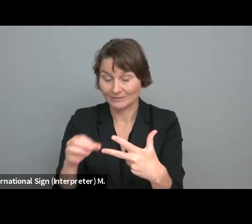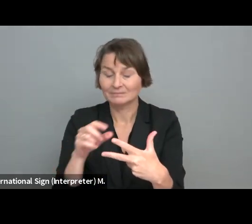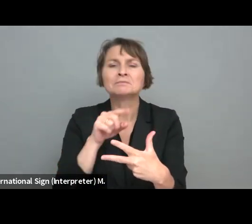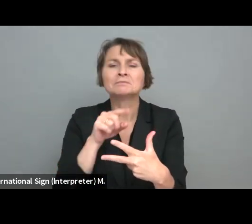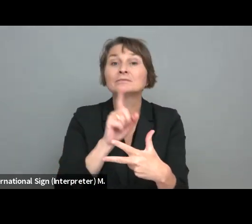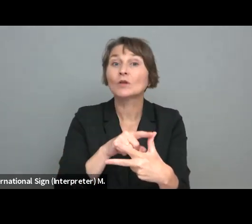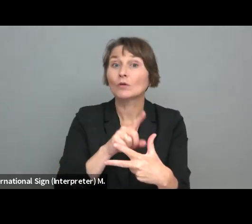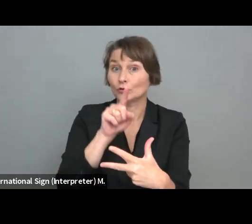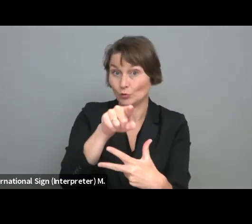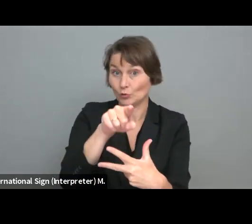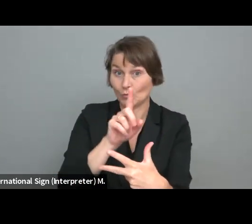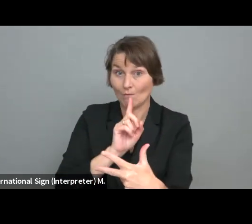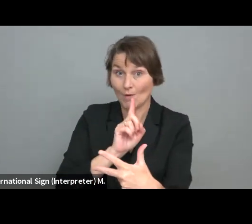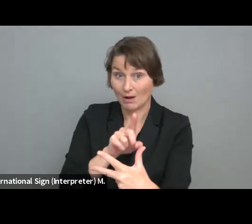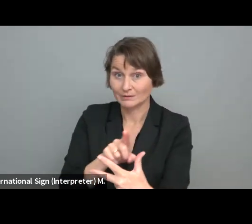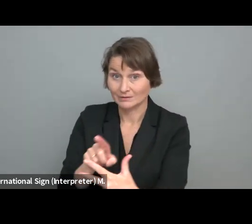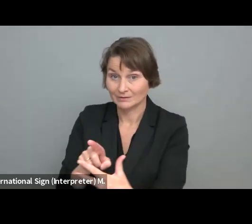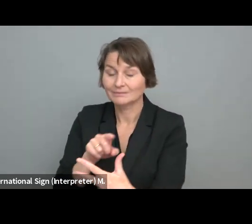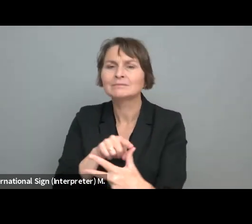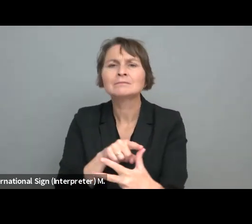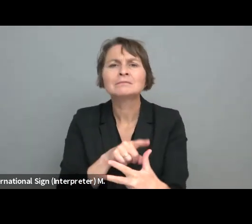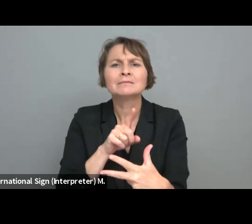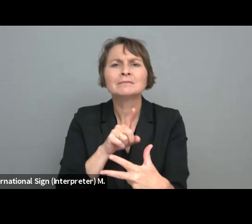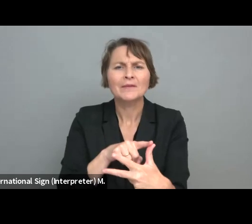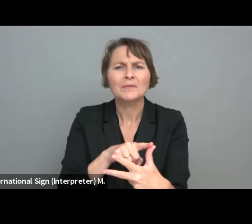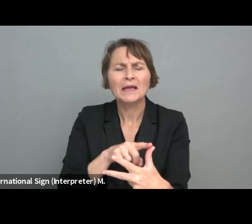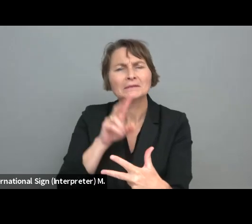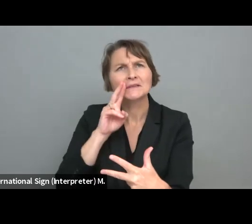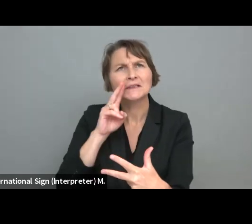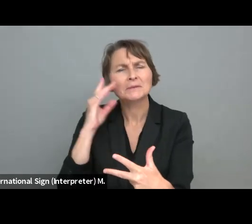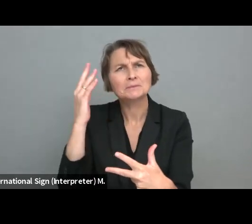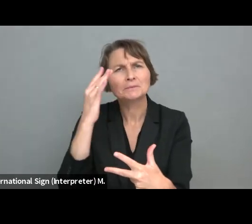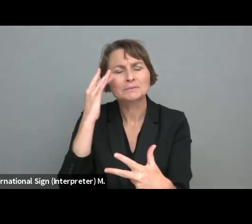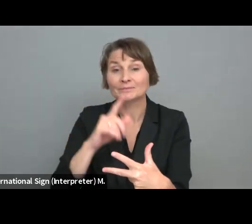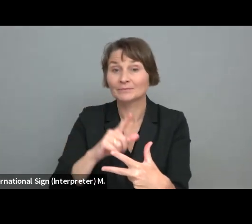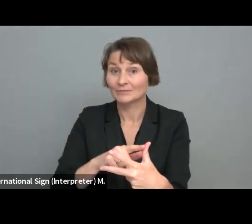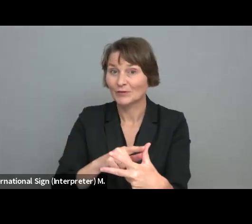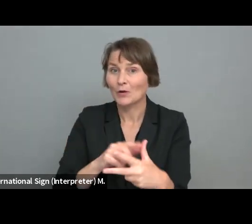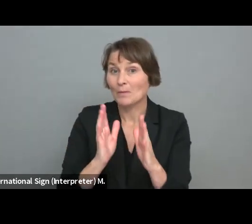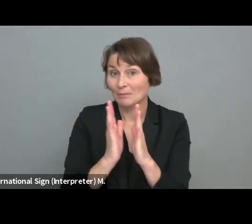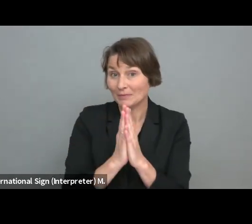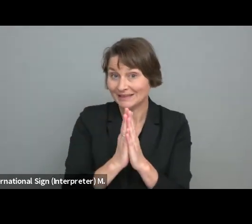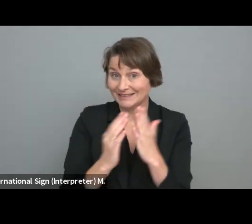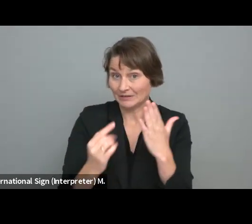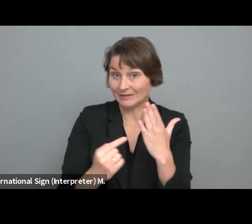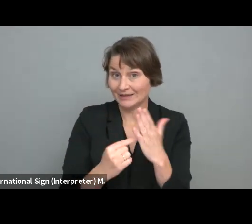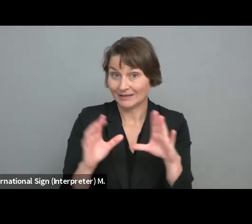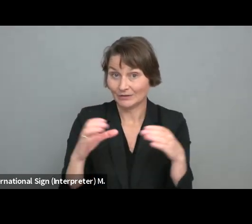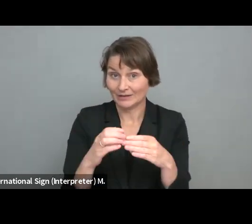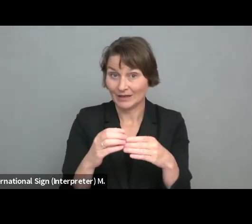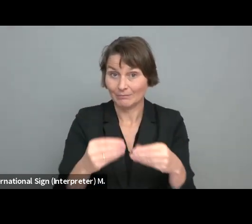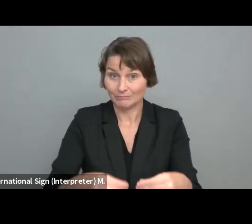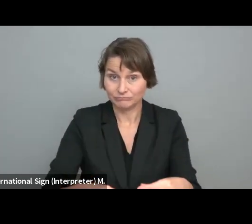these questions, we're going to be reflecting on them. So technical team, can we launch the poll, please?